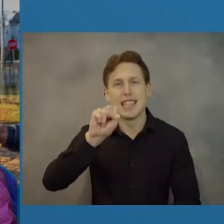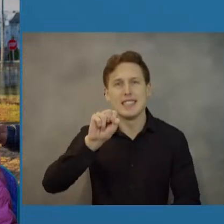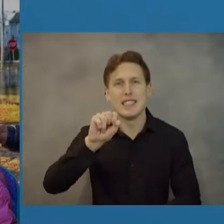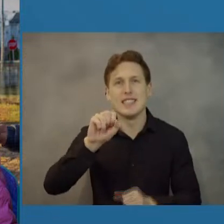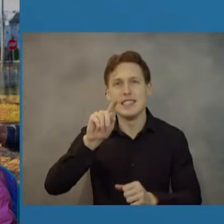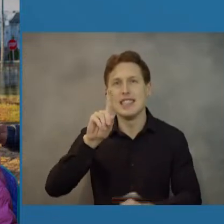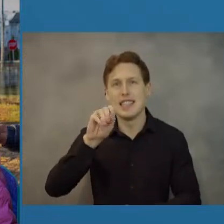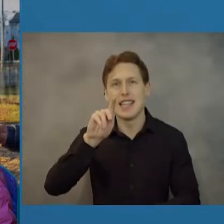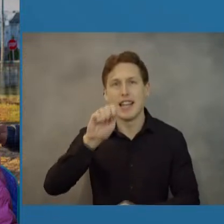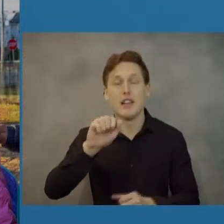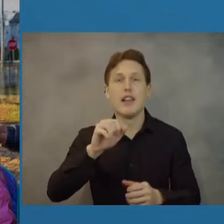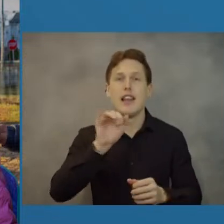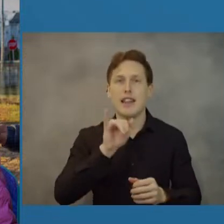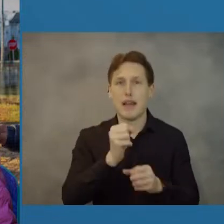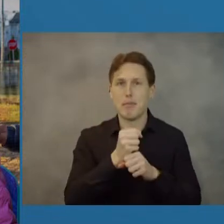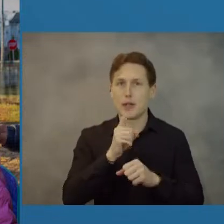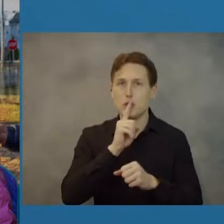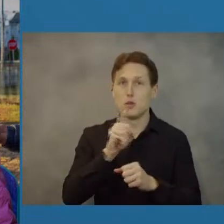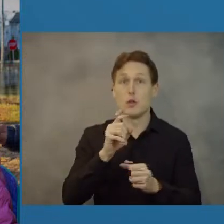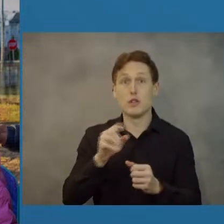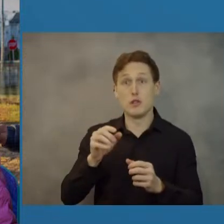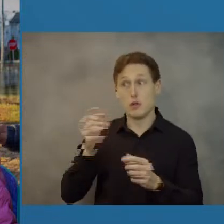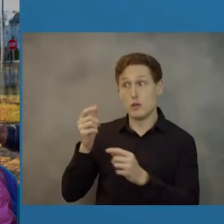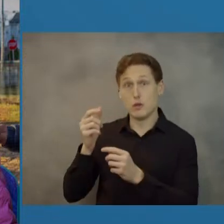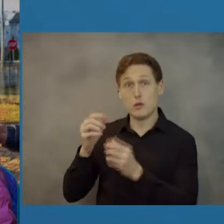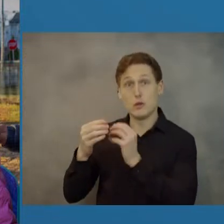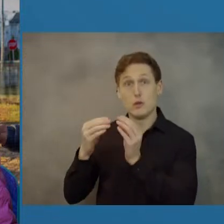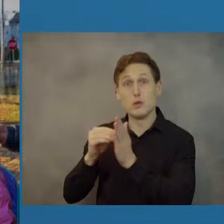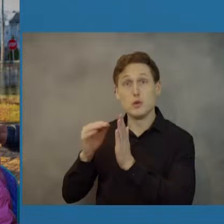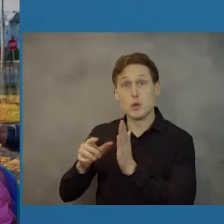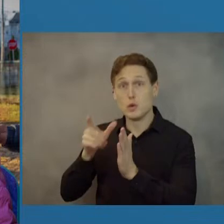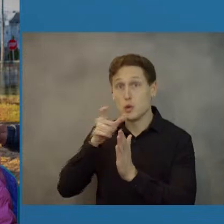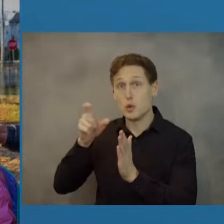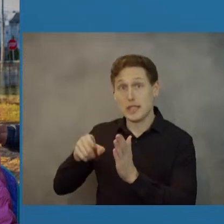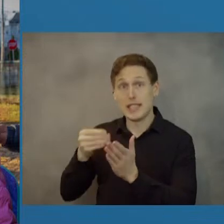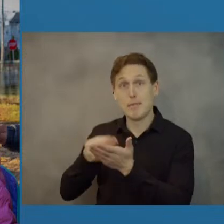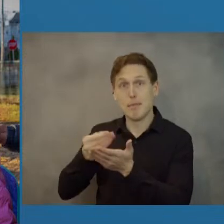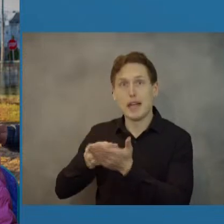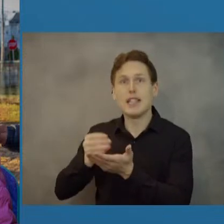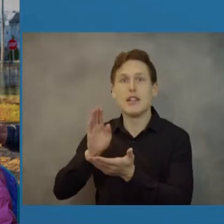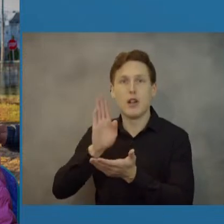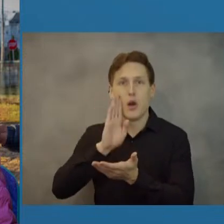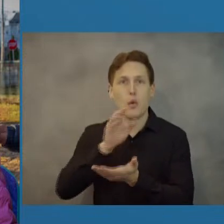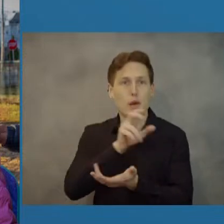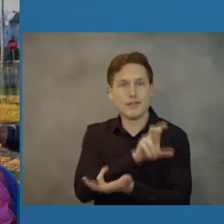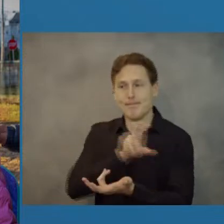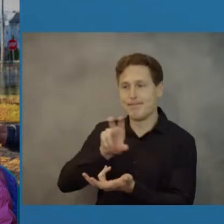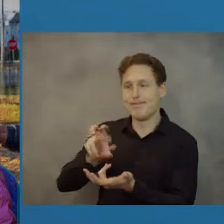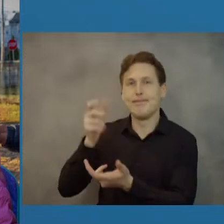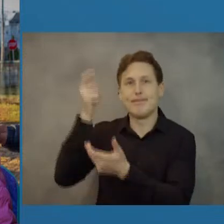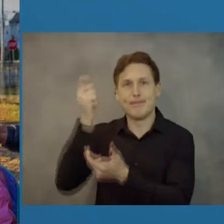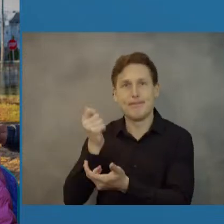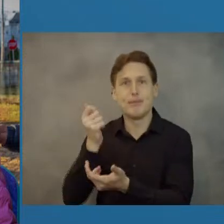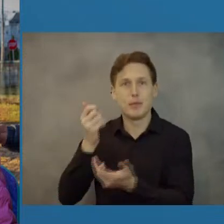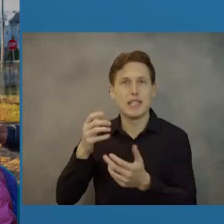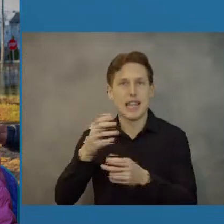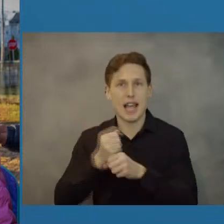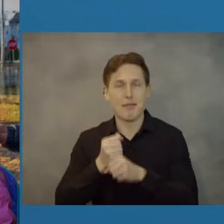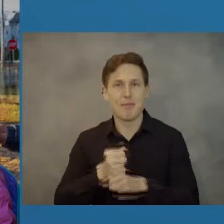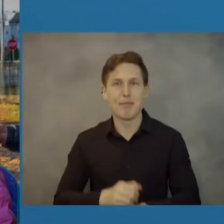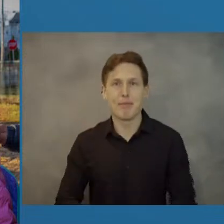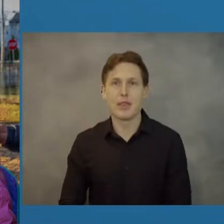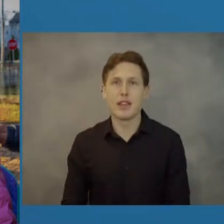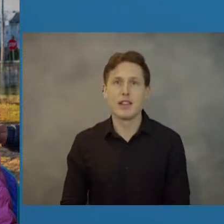them, while guaranteeing that schools receive more funding than they would have under the old formula.